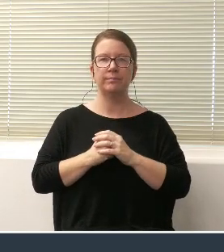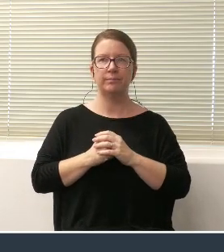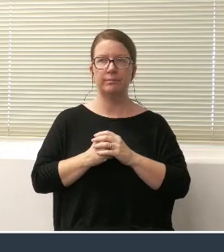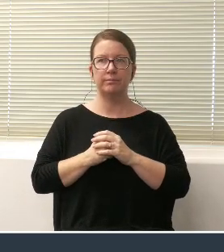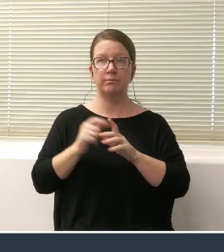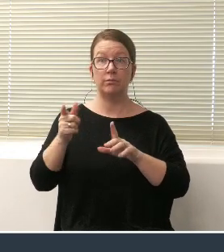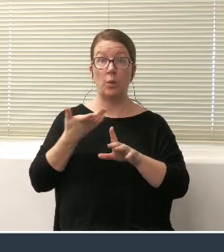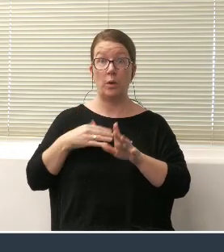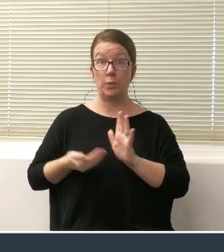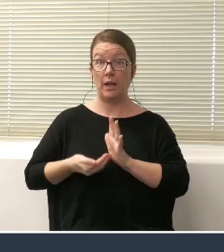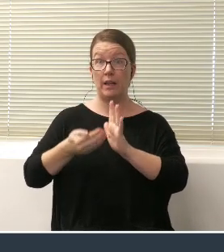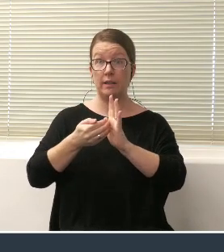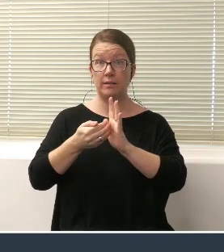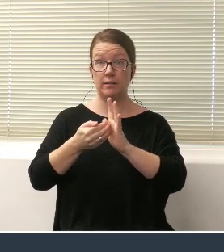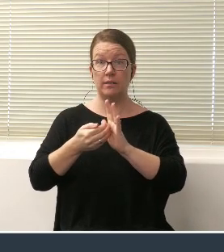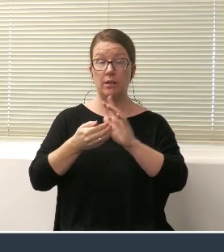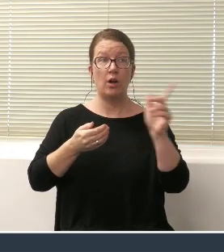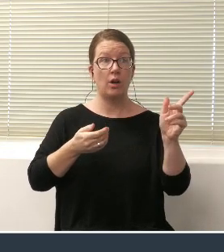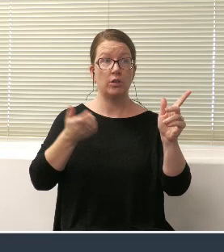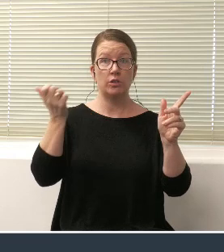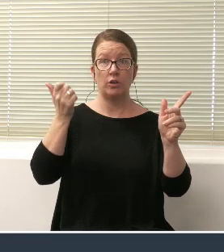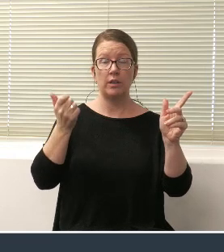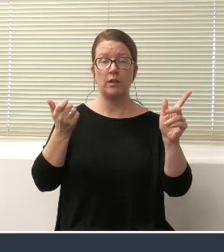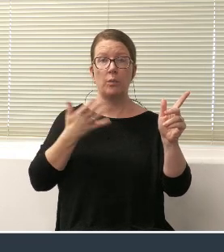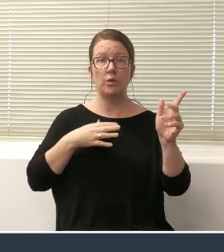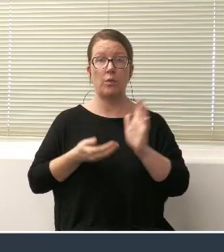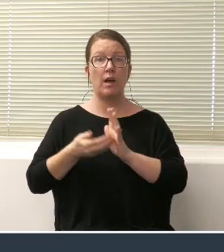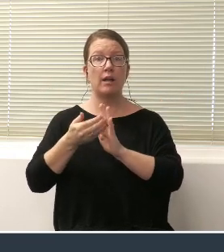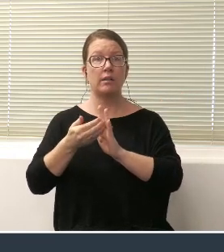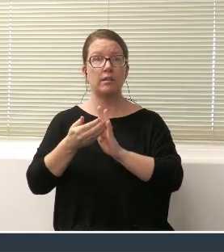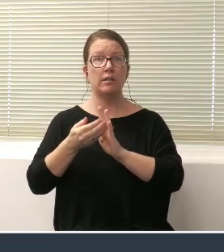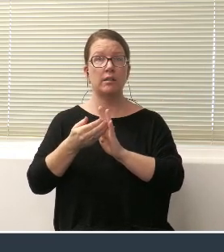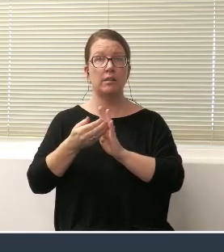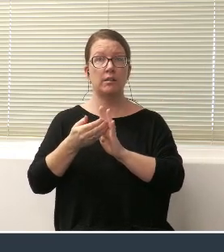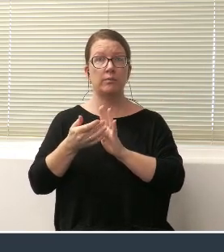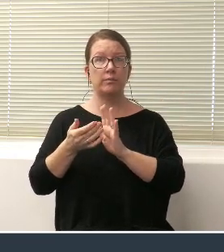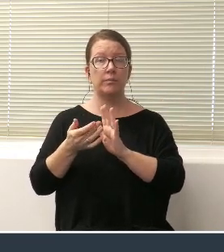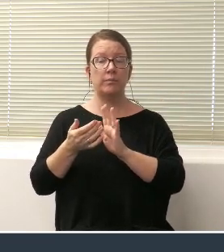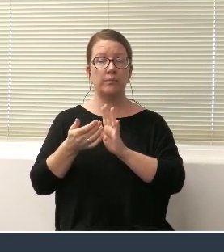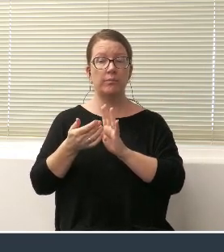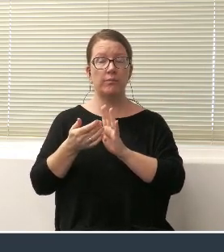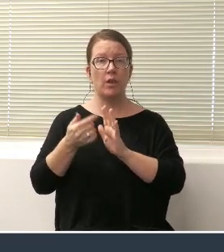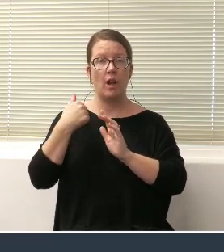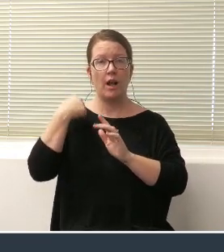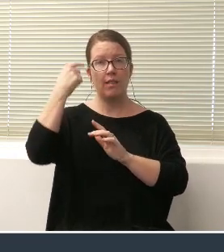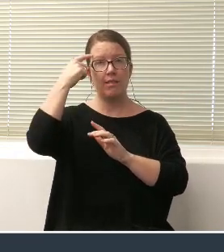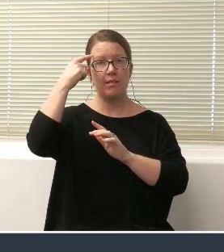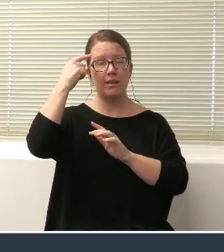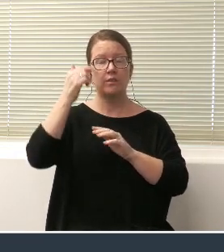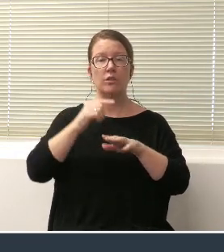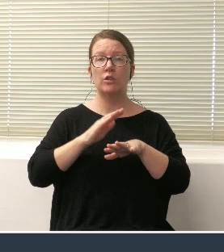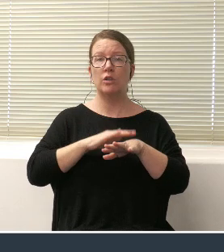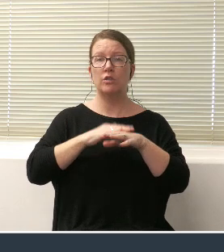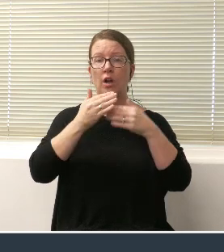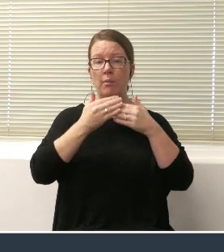Can I just add to that? Councillor sorry, I thought I would just add to that. So I think the The time frame and the timeline around